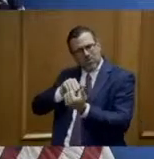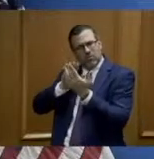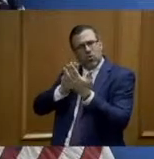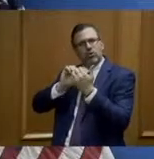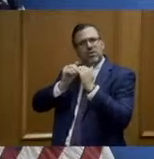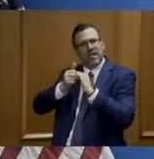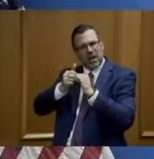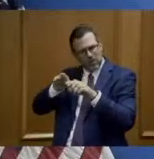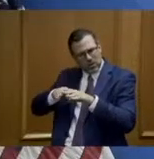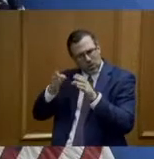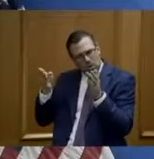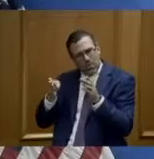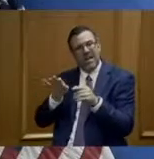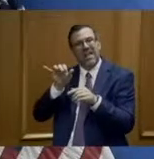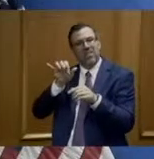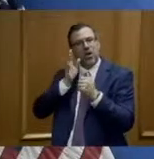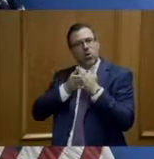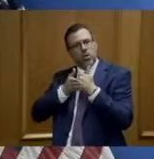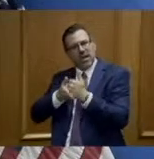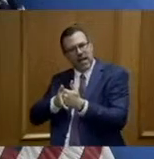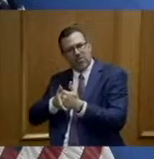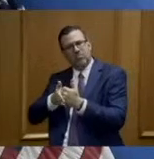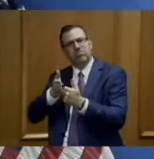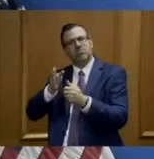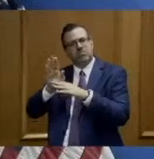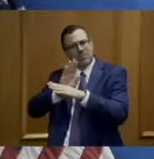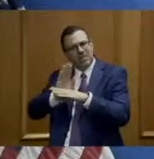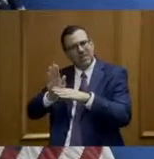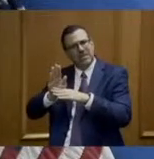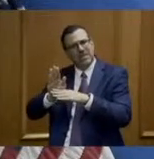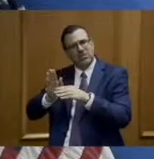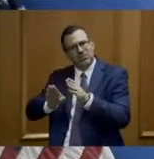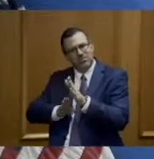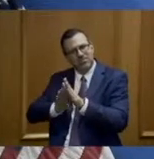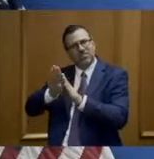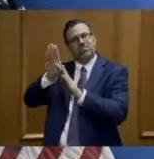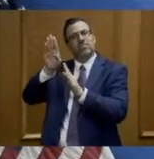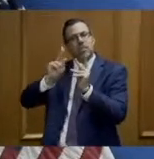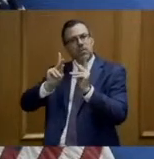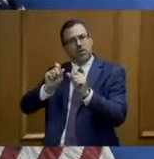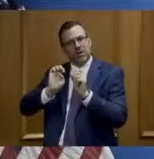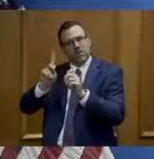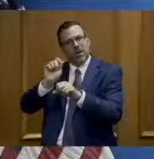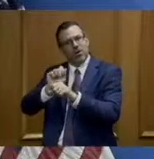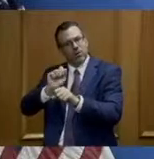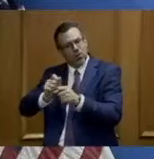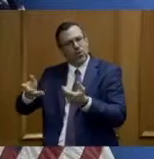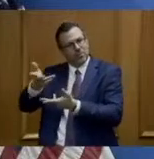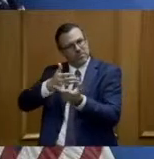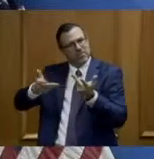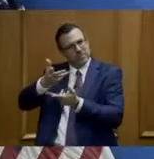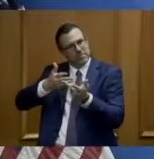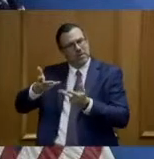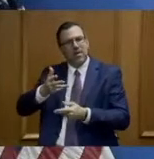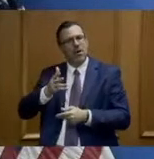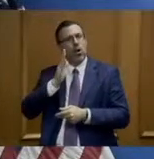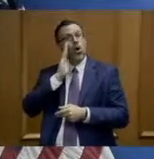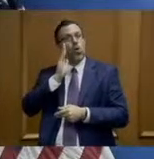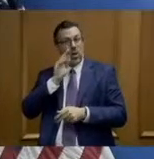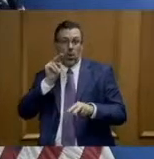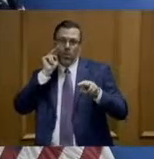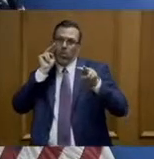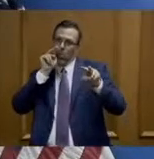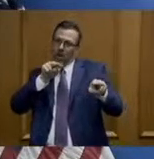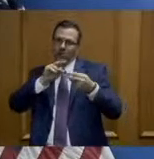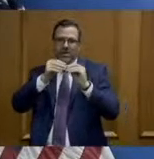get our economy moving again without undue risk to the public. So that's the movement forward, but we're going to watch data every